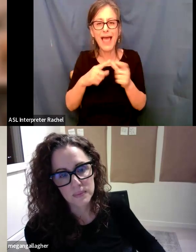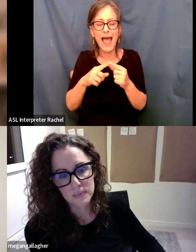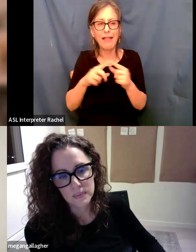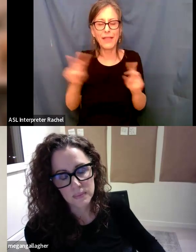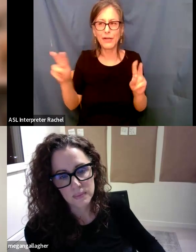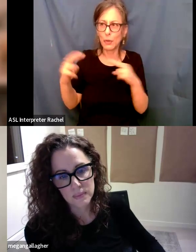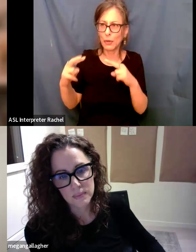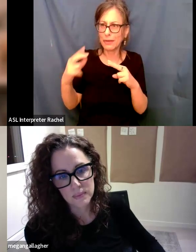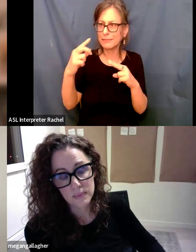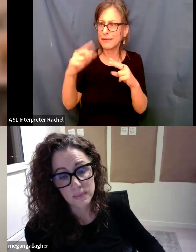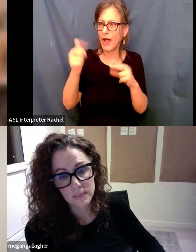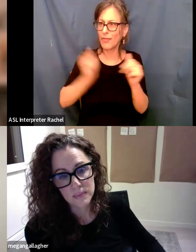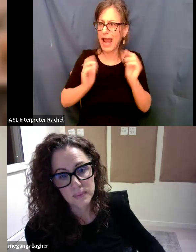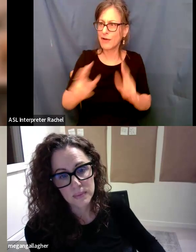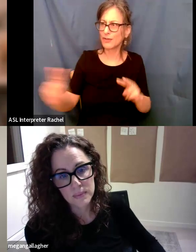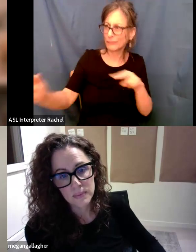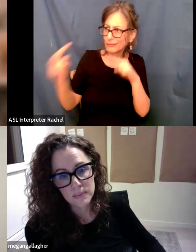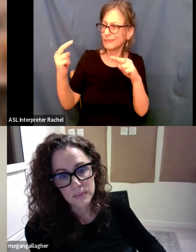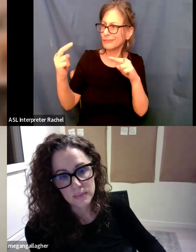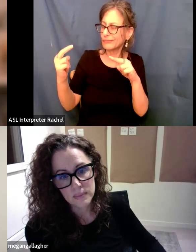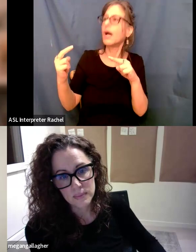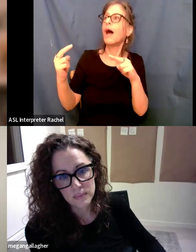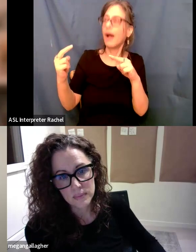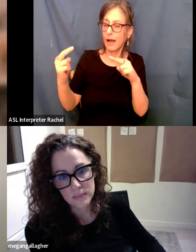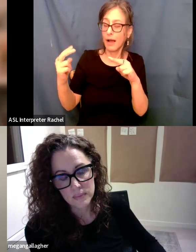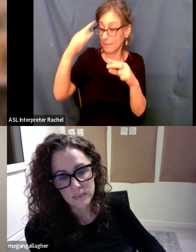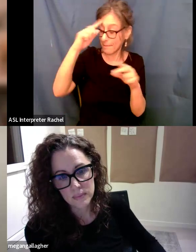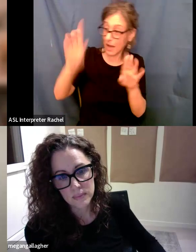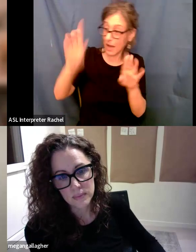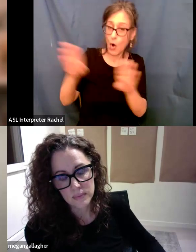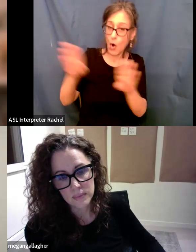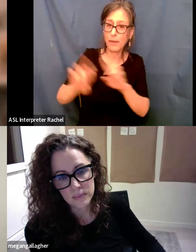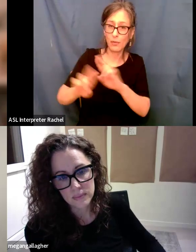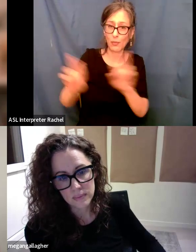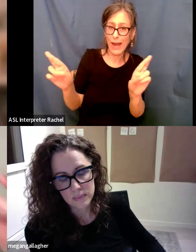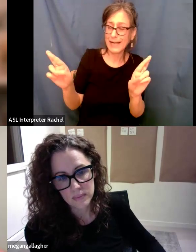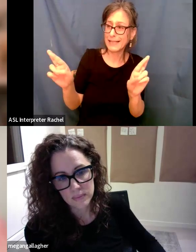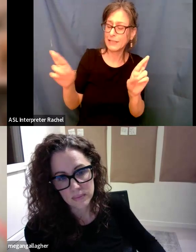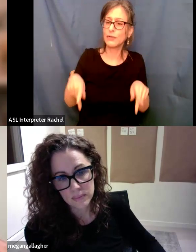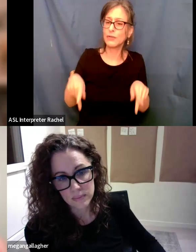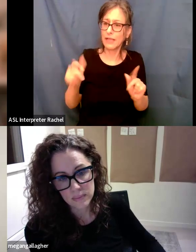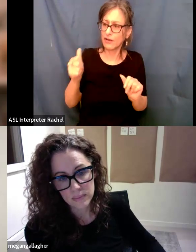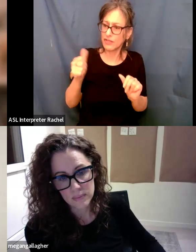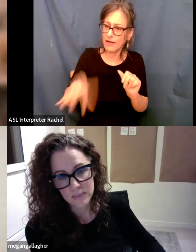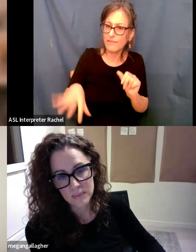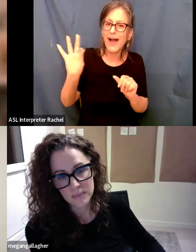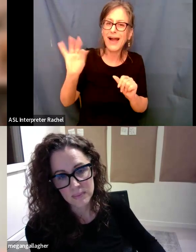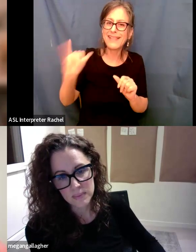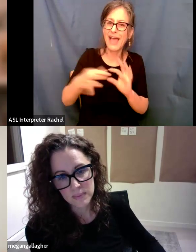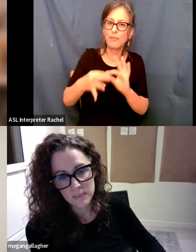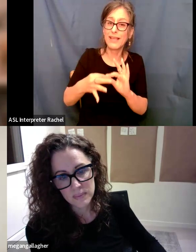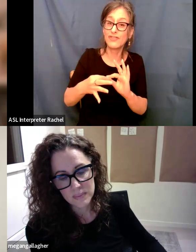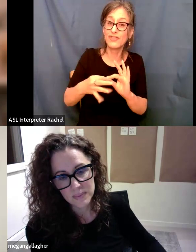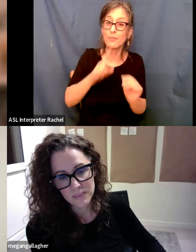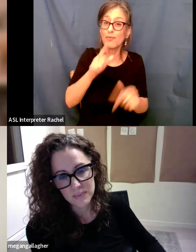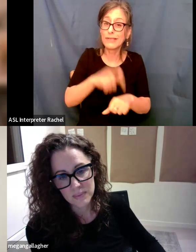the other actor's eyes, and then that if you're open and receptive to allowing yourself to discover the relationship in real time